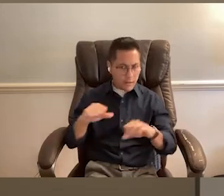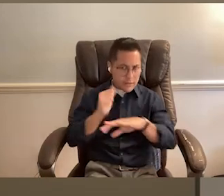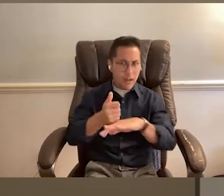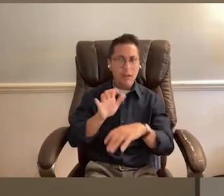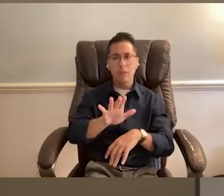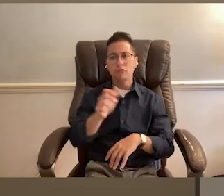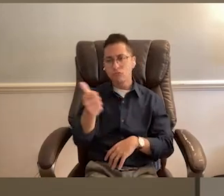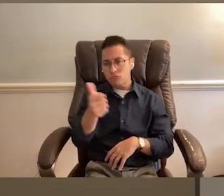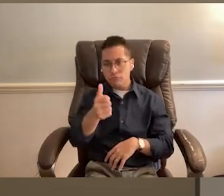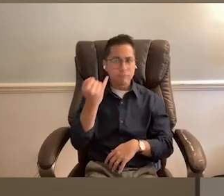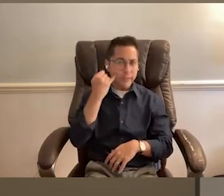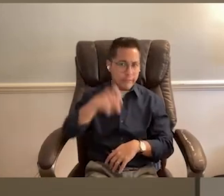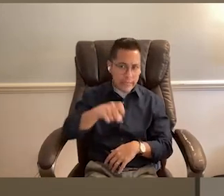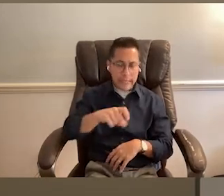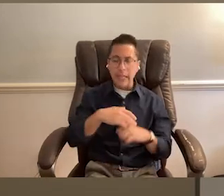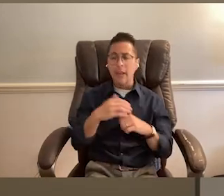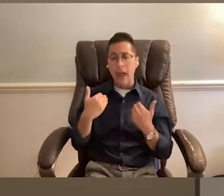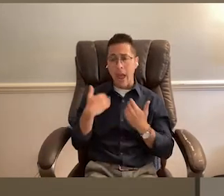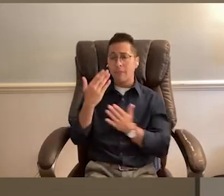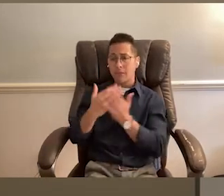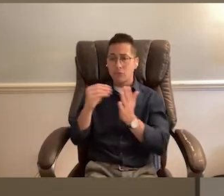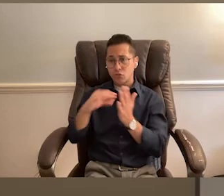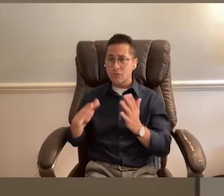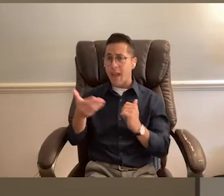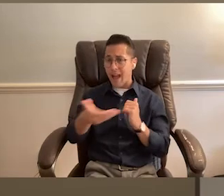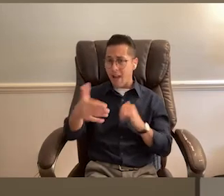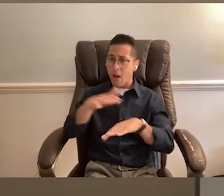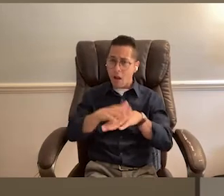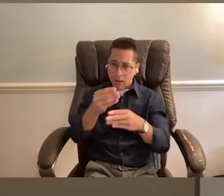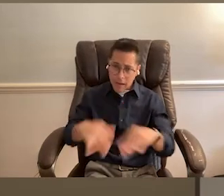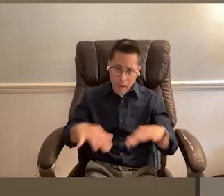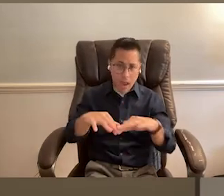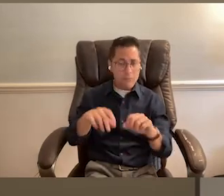students have access to, and there are,